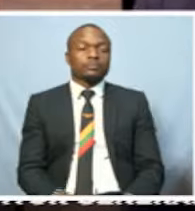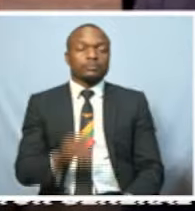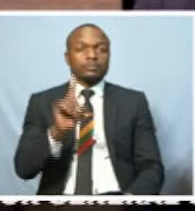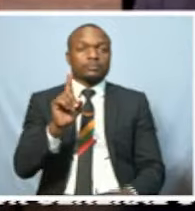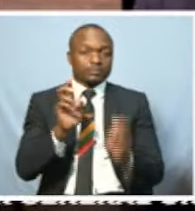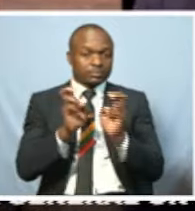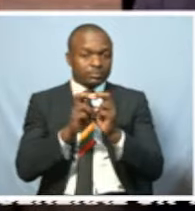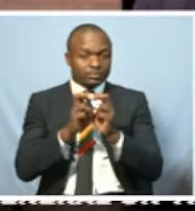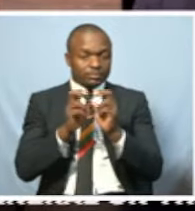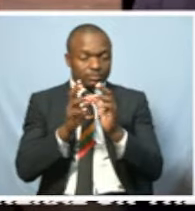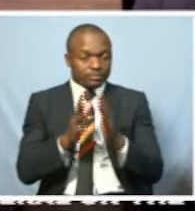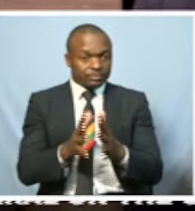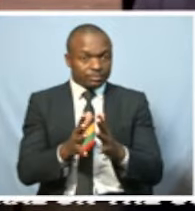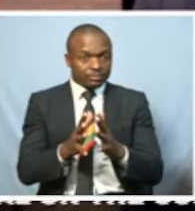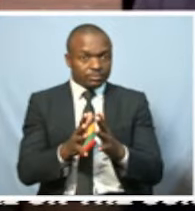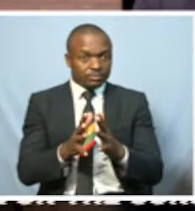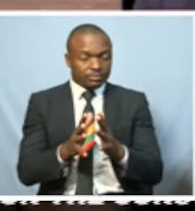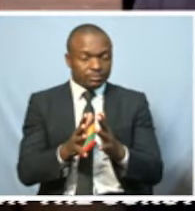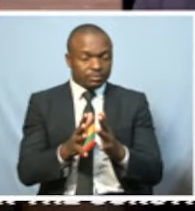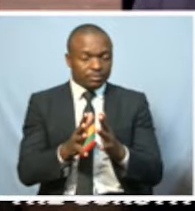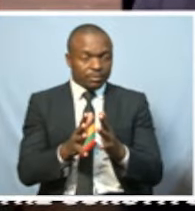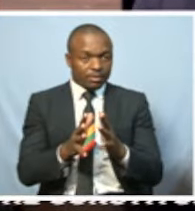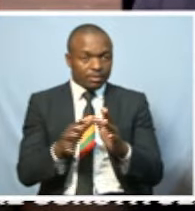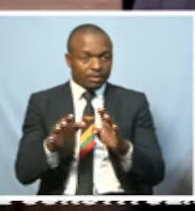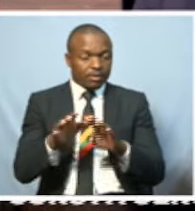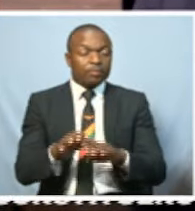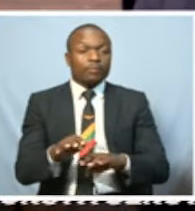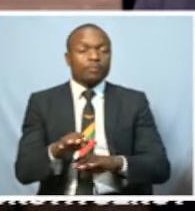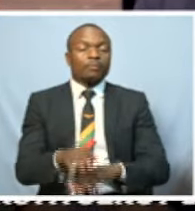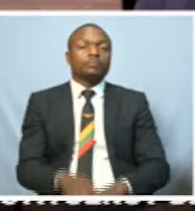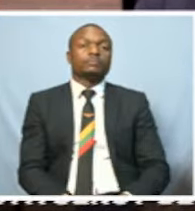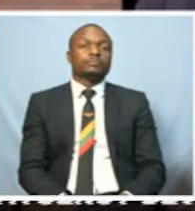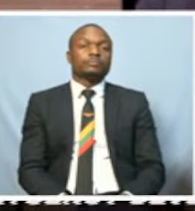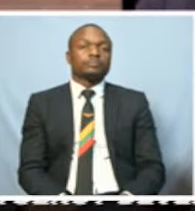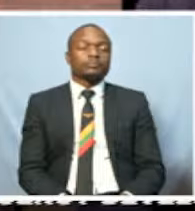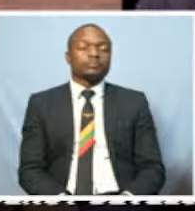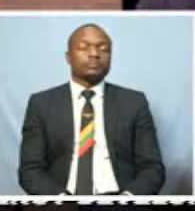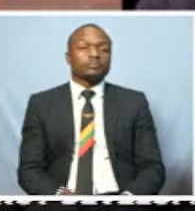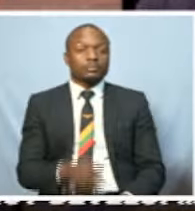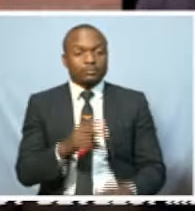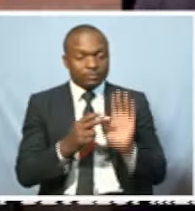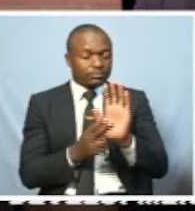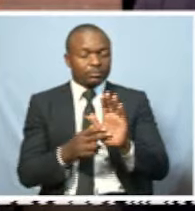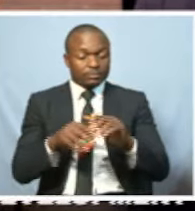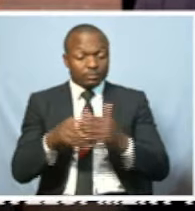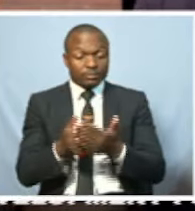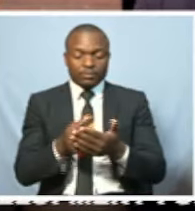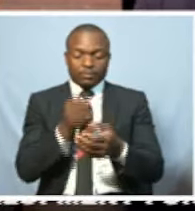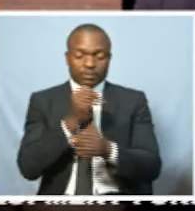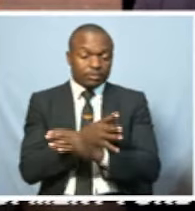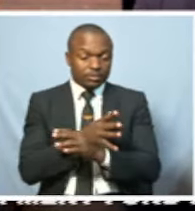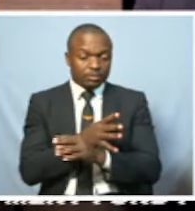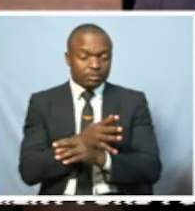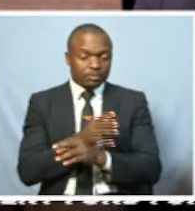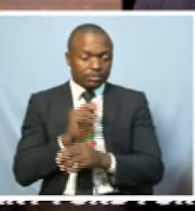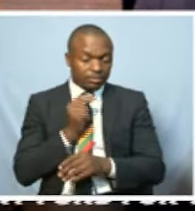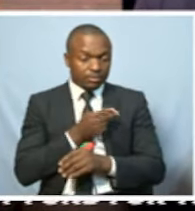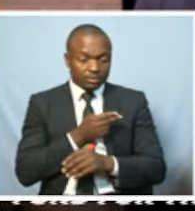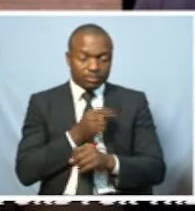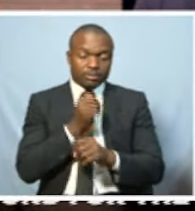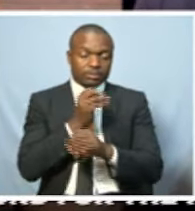got the 2 contracts, basing on how we prepared the bid. Yes, Chair, I